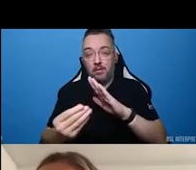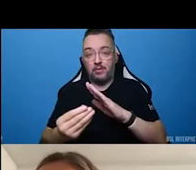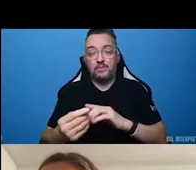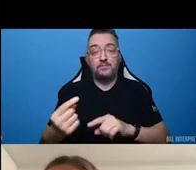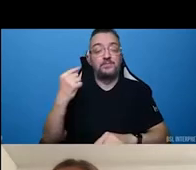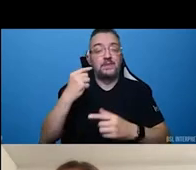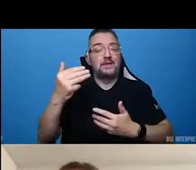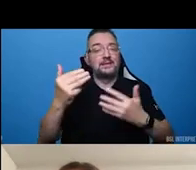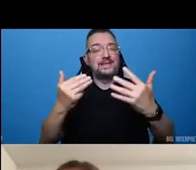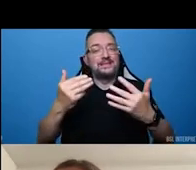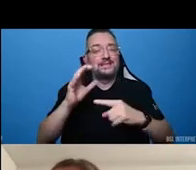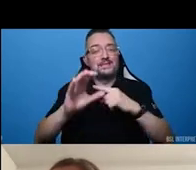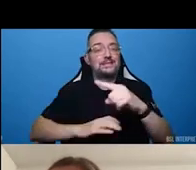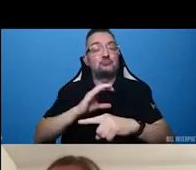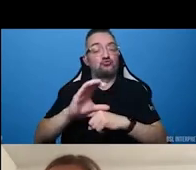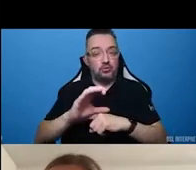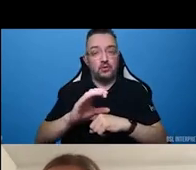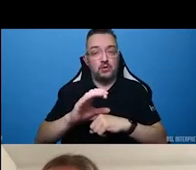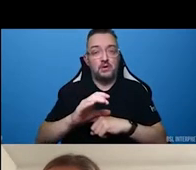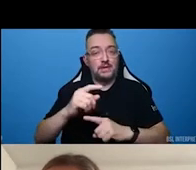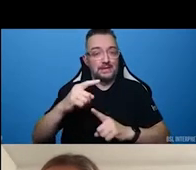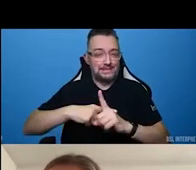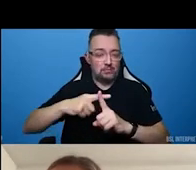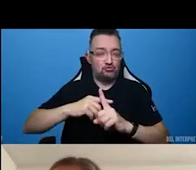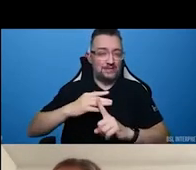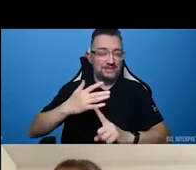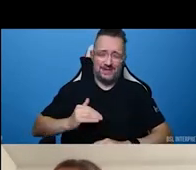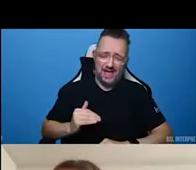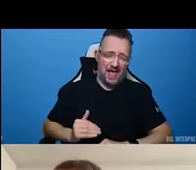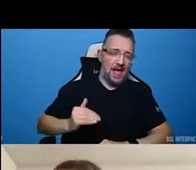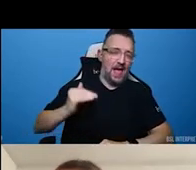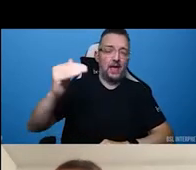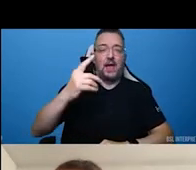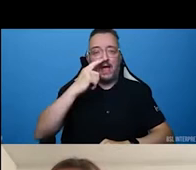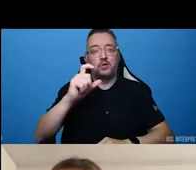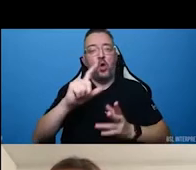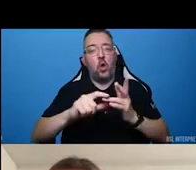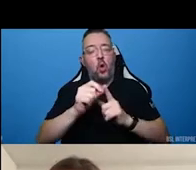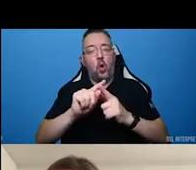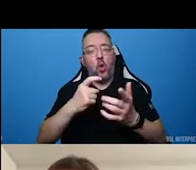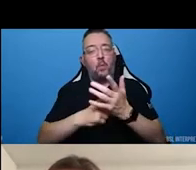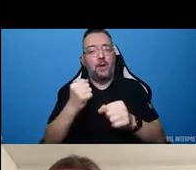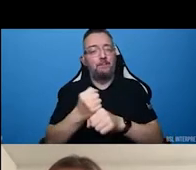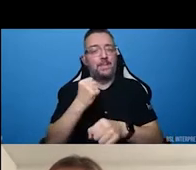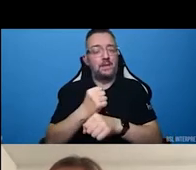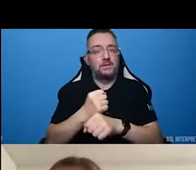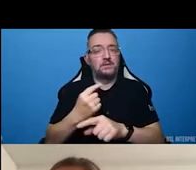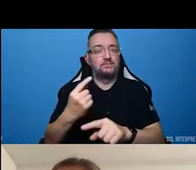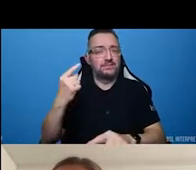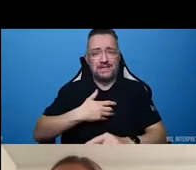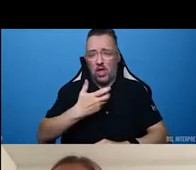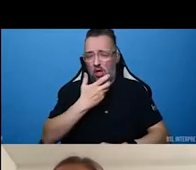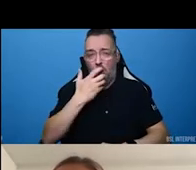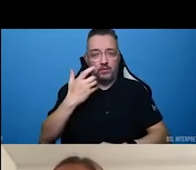19th century, very high temperatures were needed to process copper in earlier industrial era cables